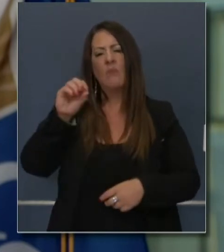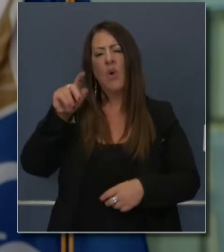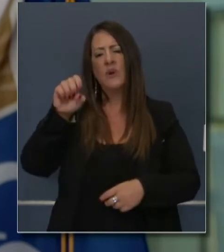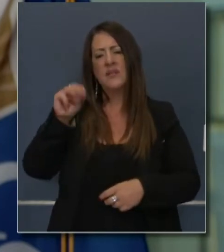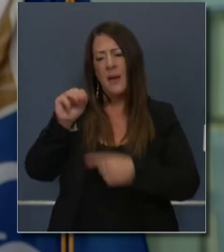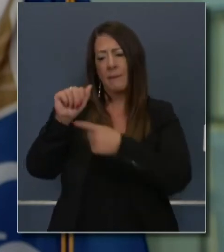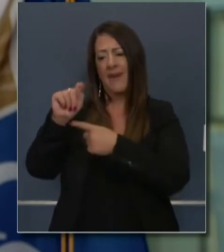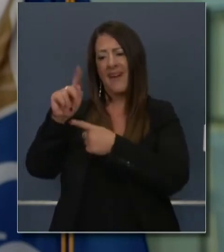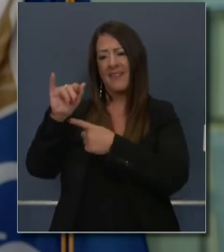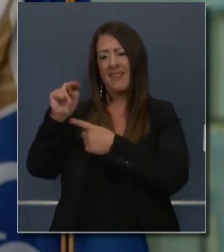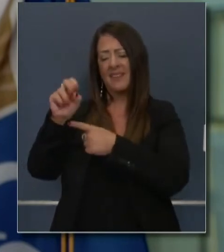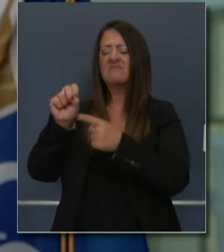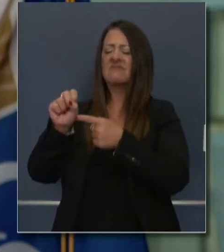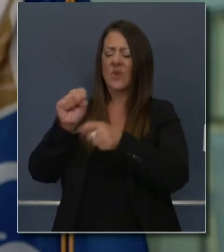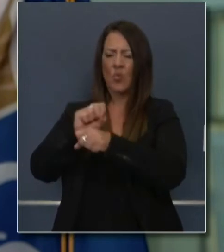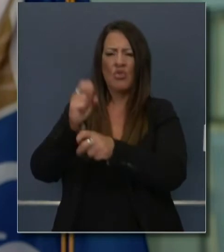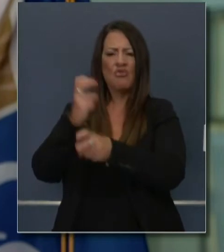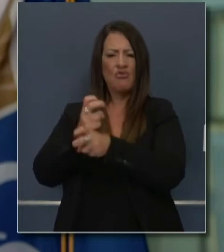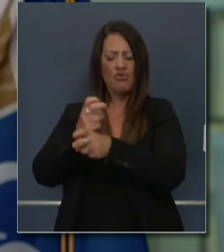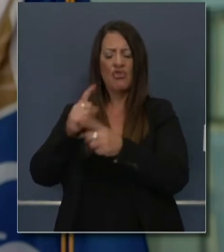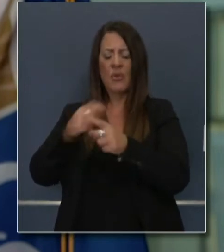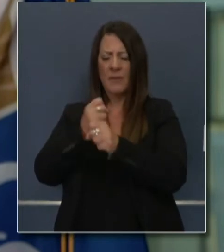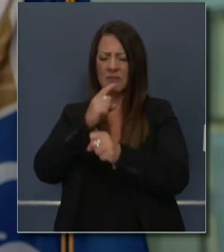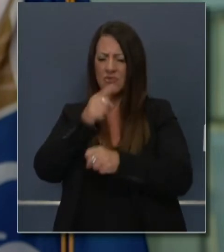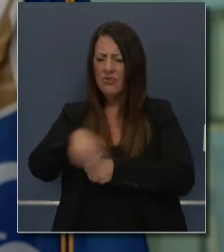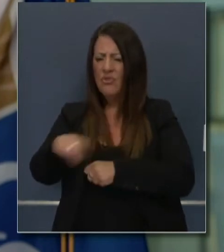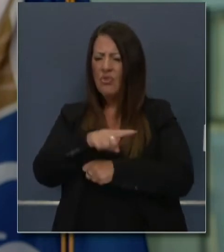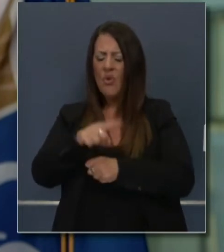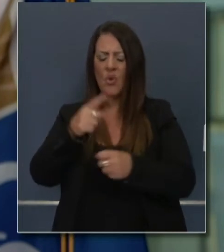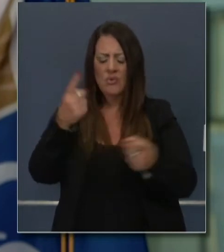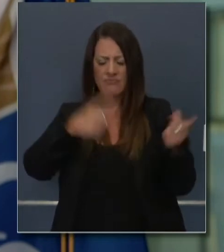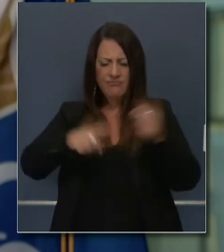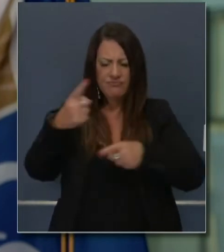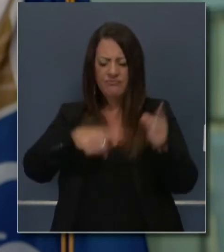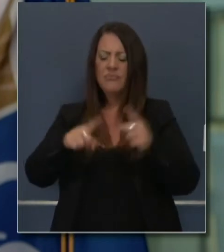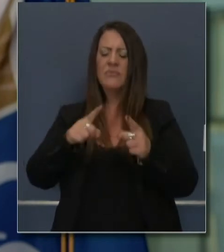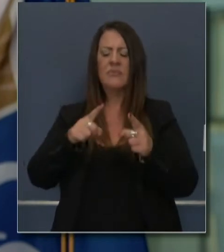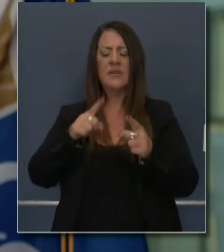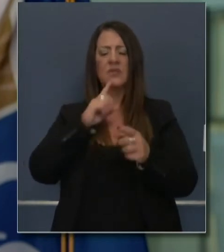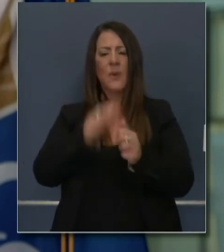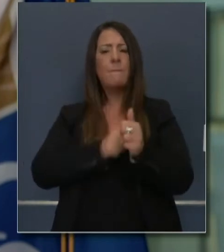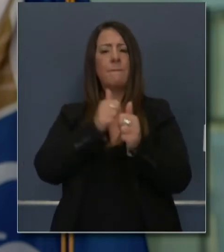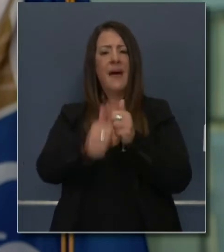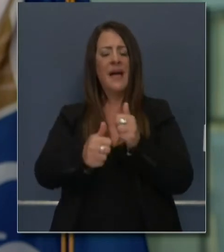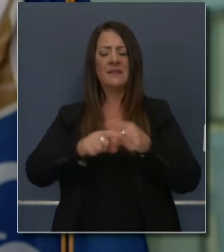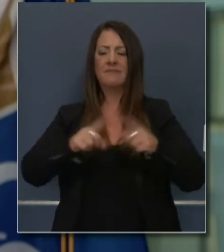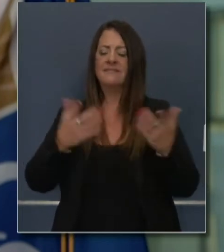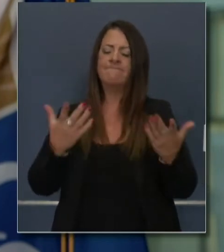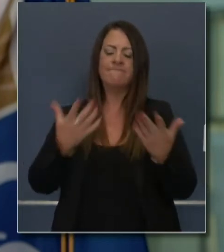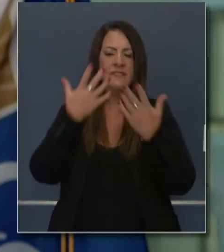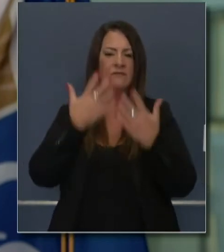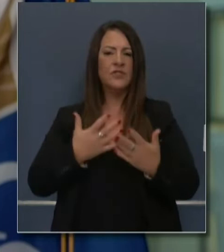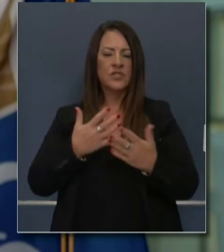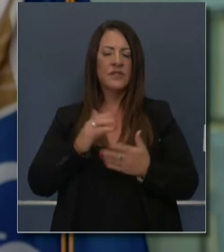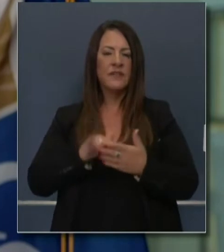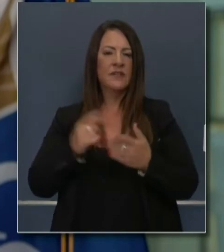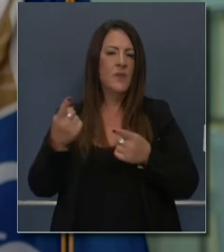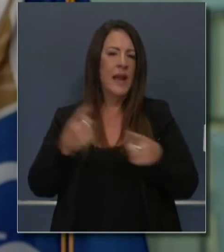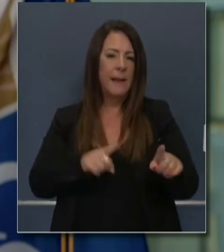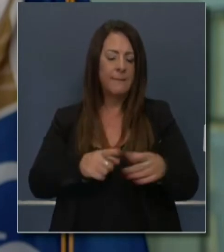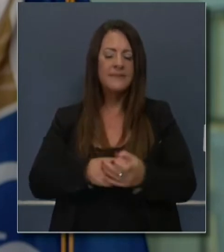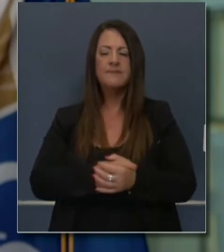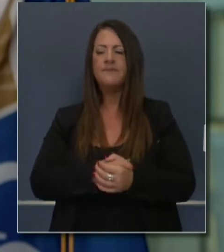in glove in terms of those housing bills and those packages. So unfortunately, that was the case. That's what